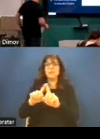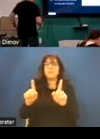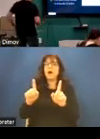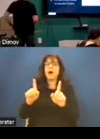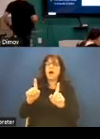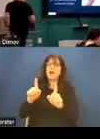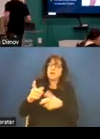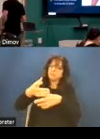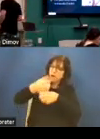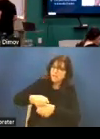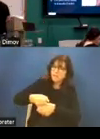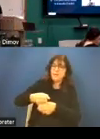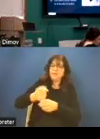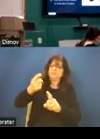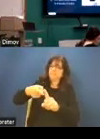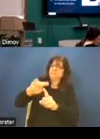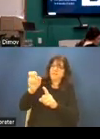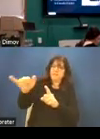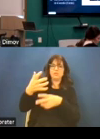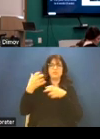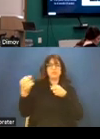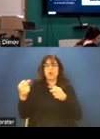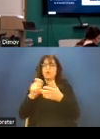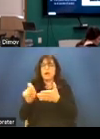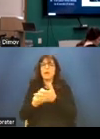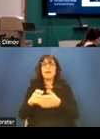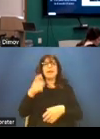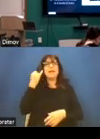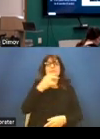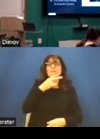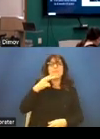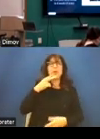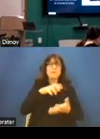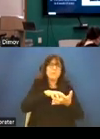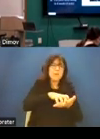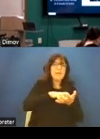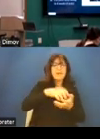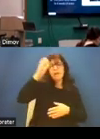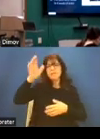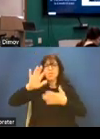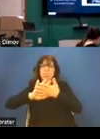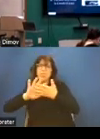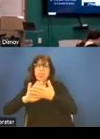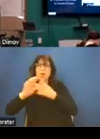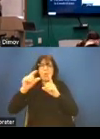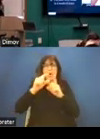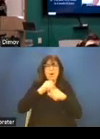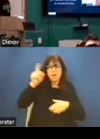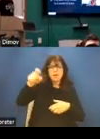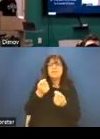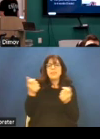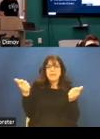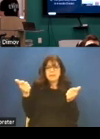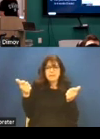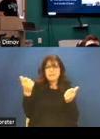the key to strong writing. If a verb is weak, a concept vague, or a word unnecessary, delete it. If